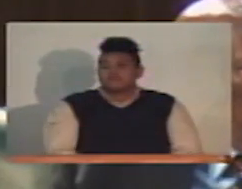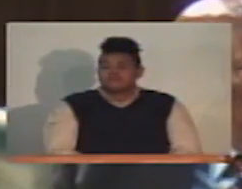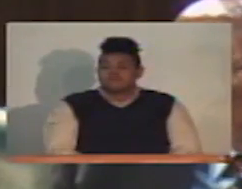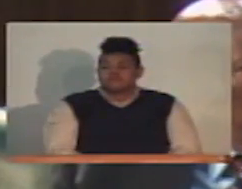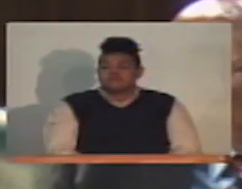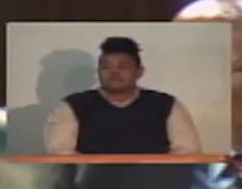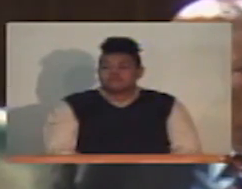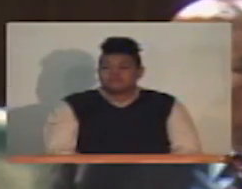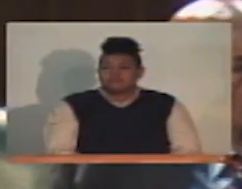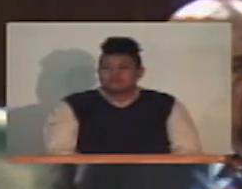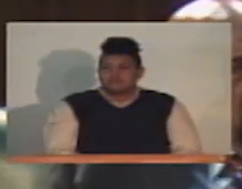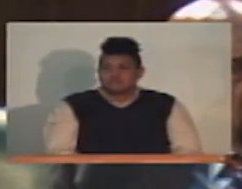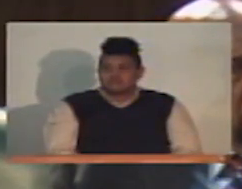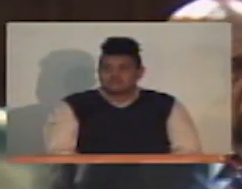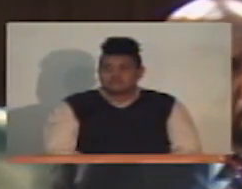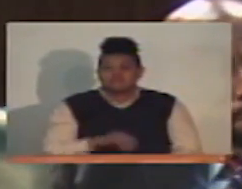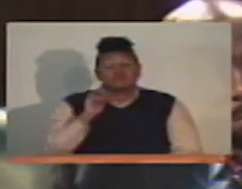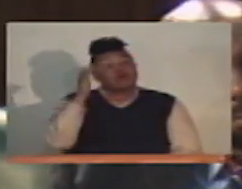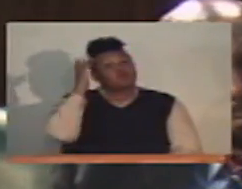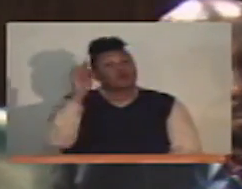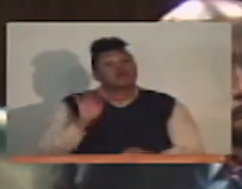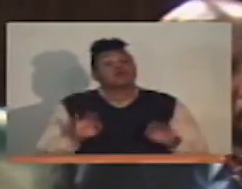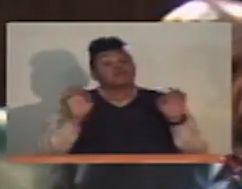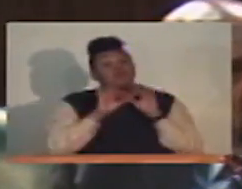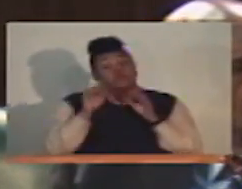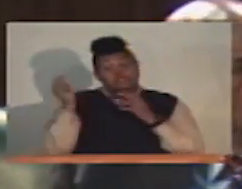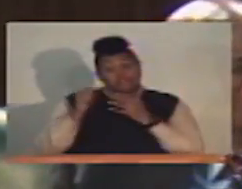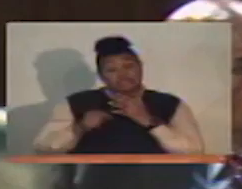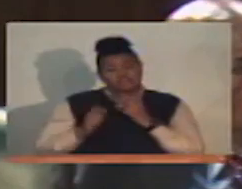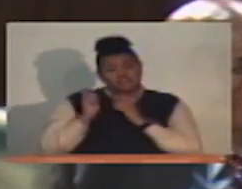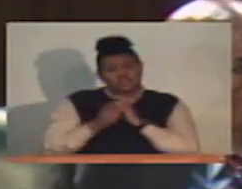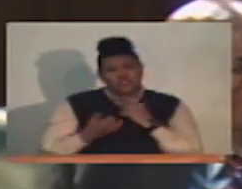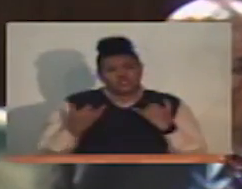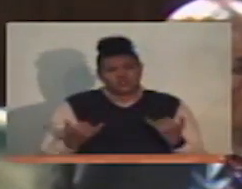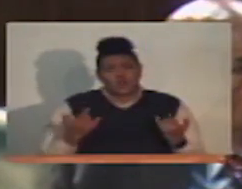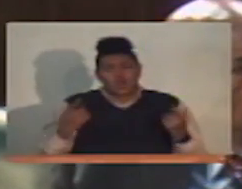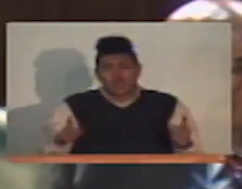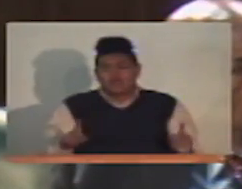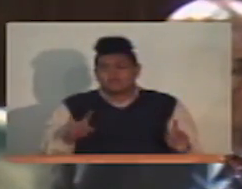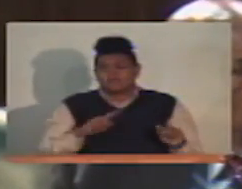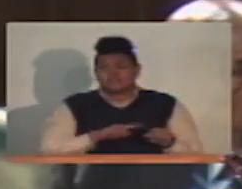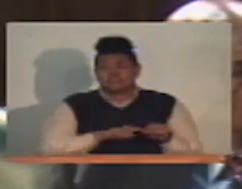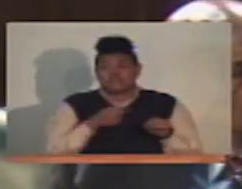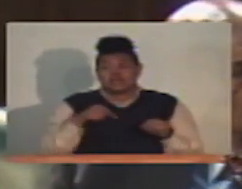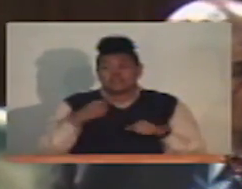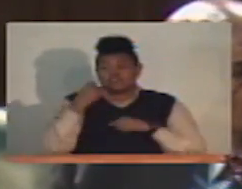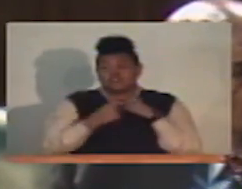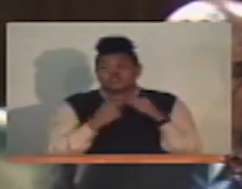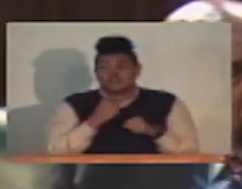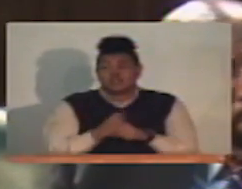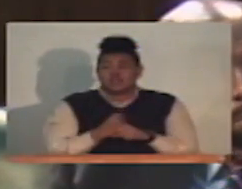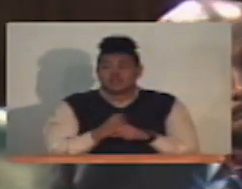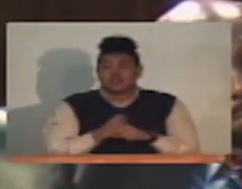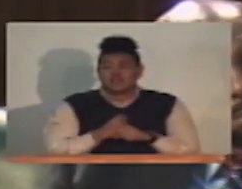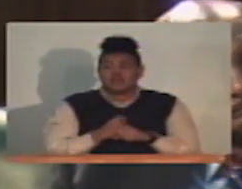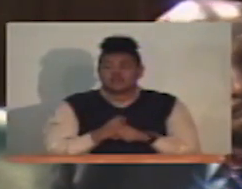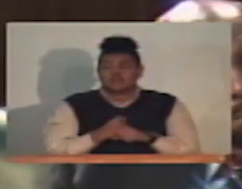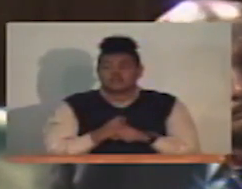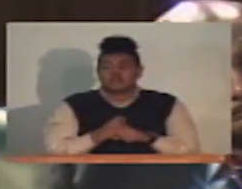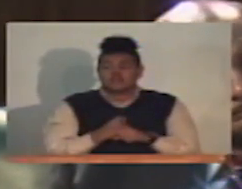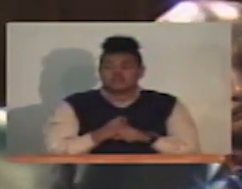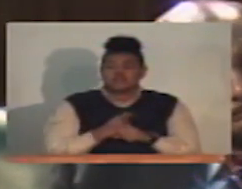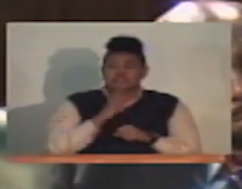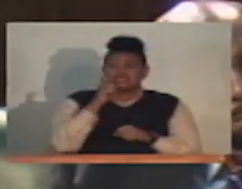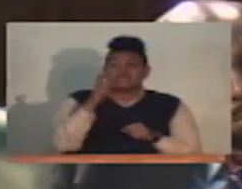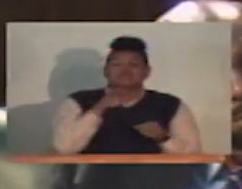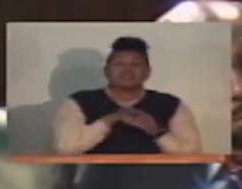why tangible changes are being made starting this year to give the